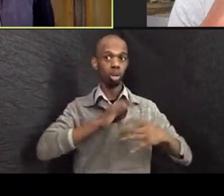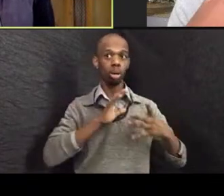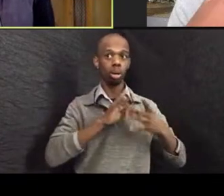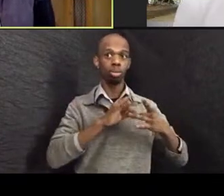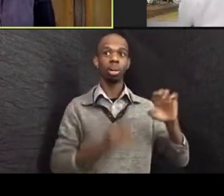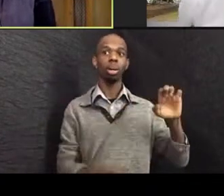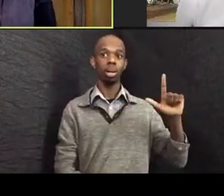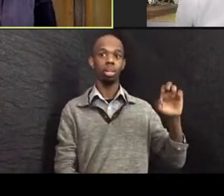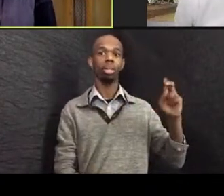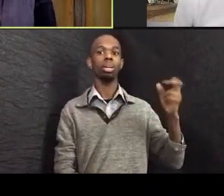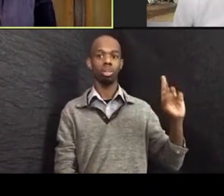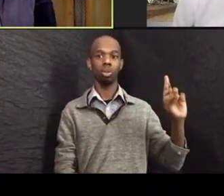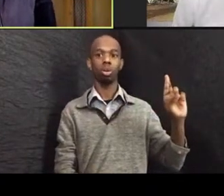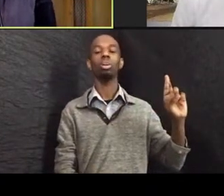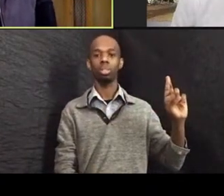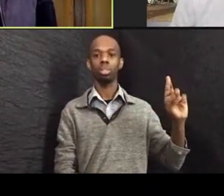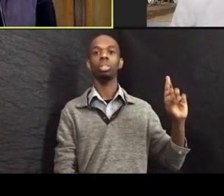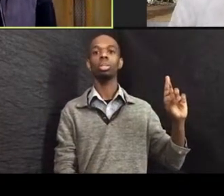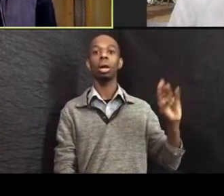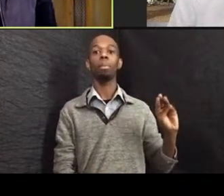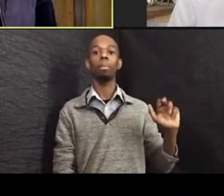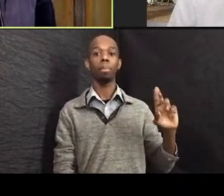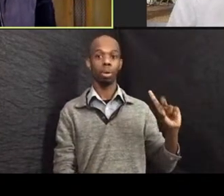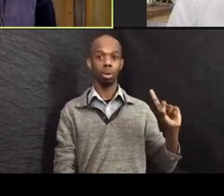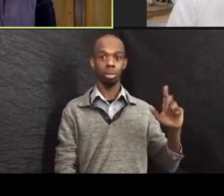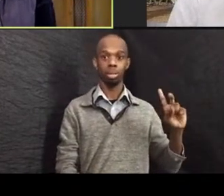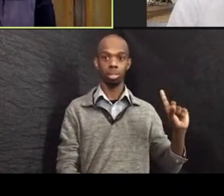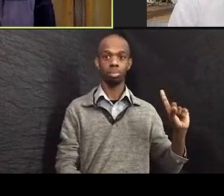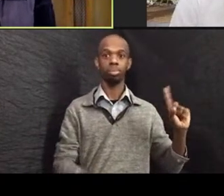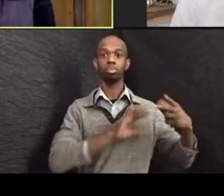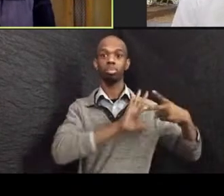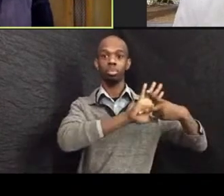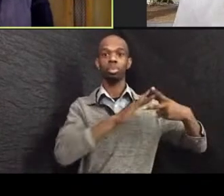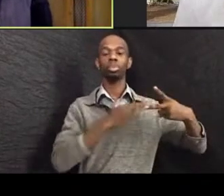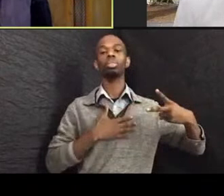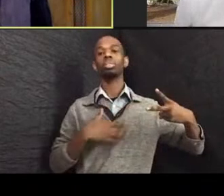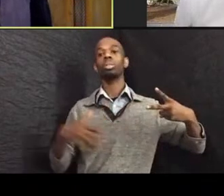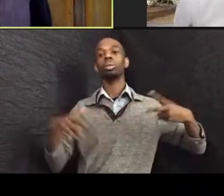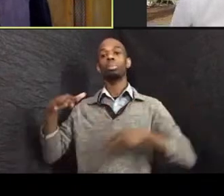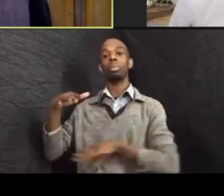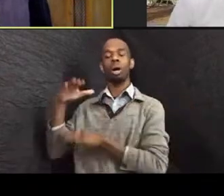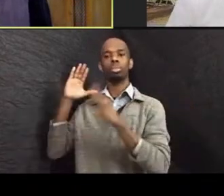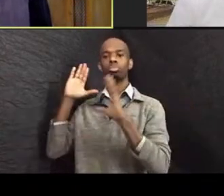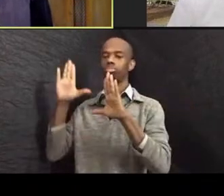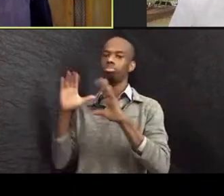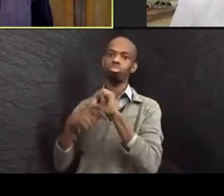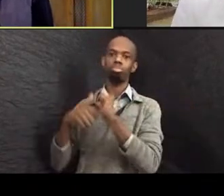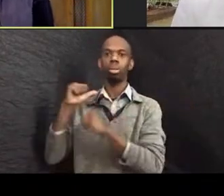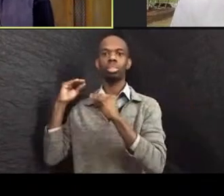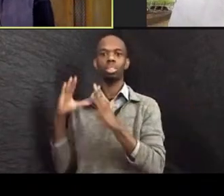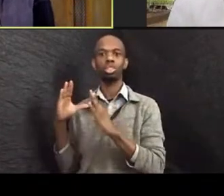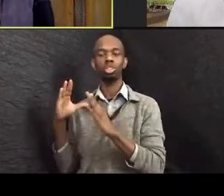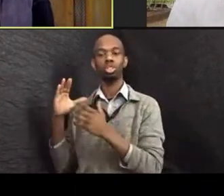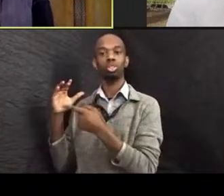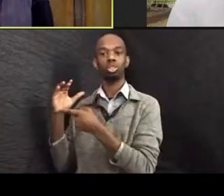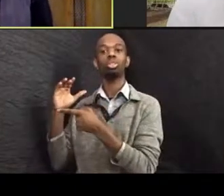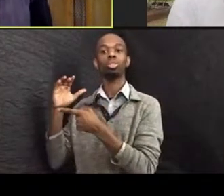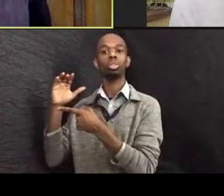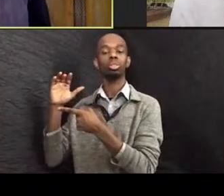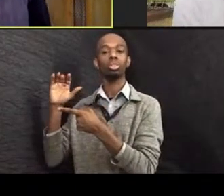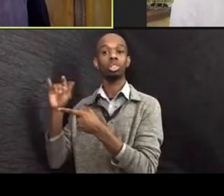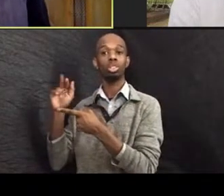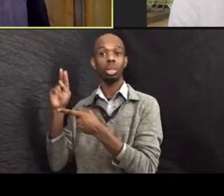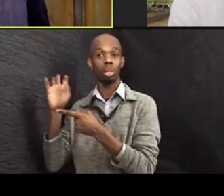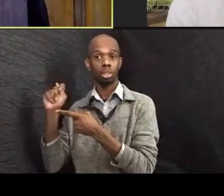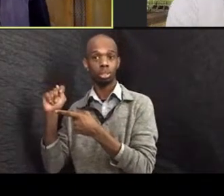I'm the mother of Jasmine and Jennifer, my greatest teachers, grandmother to Dakota, and